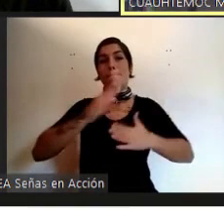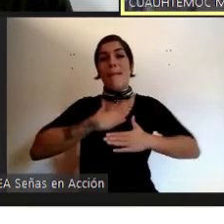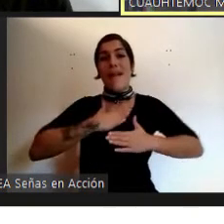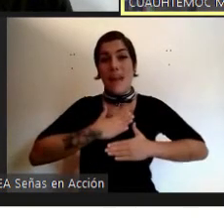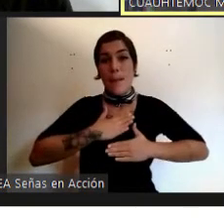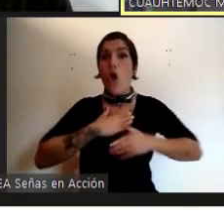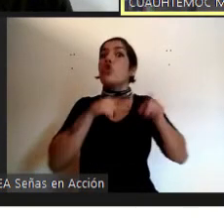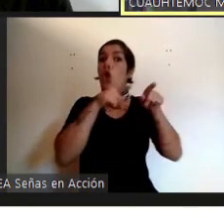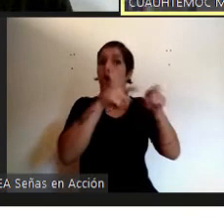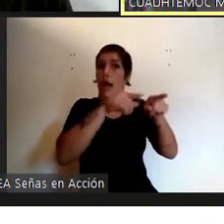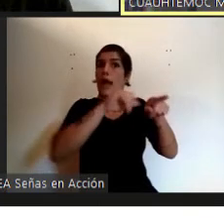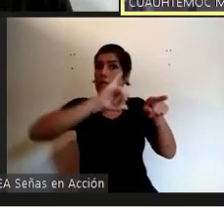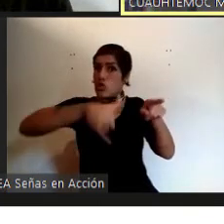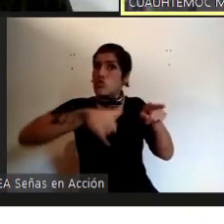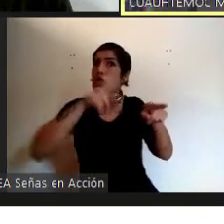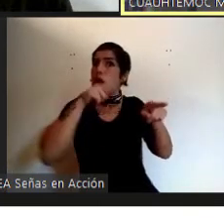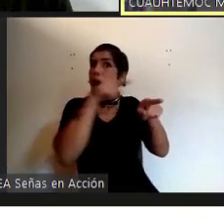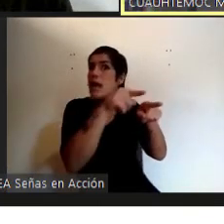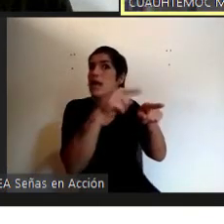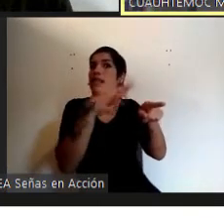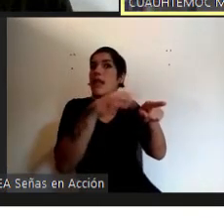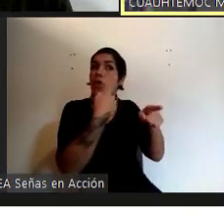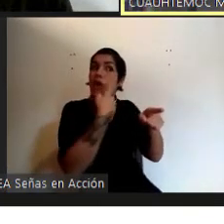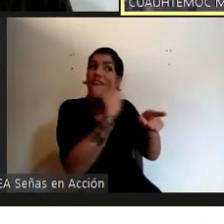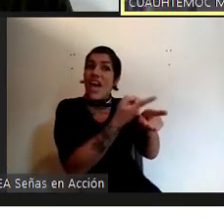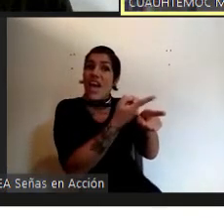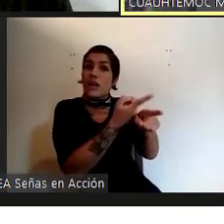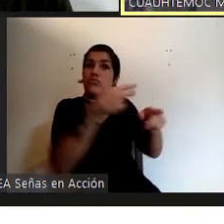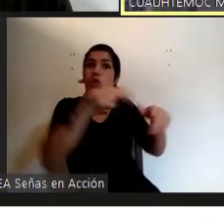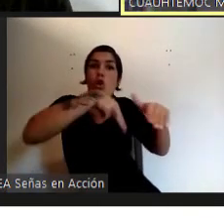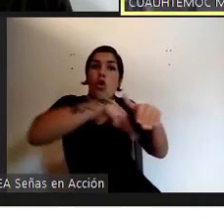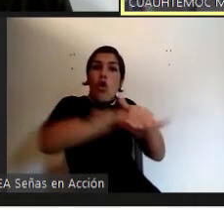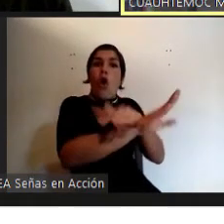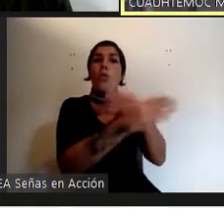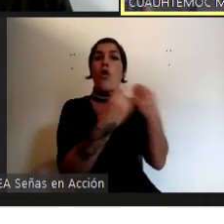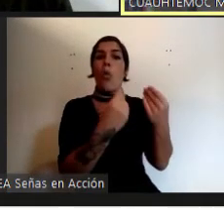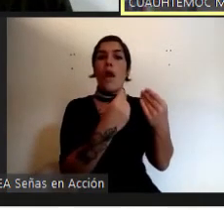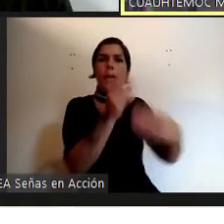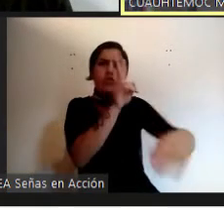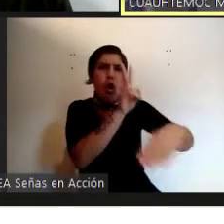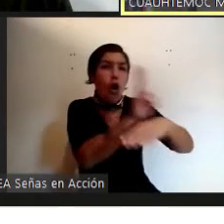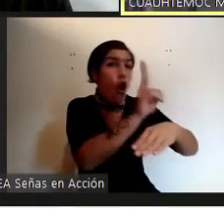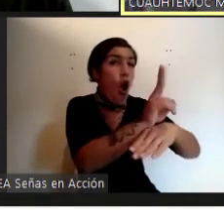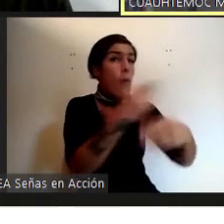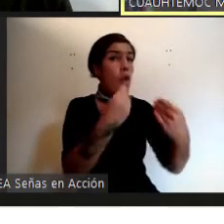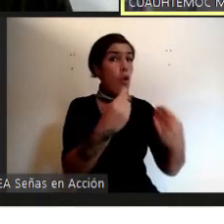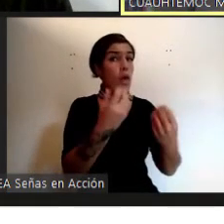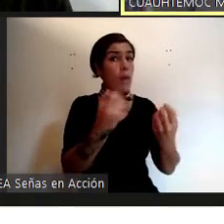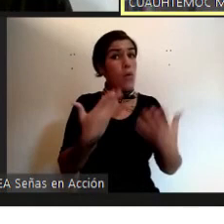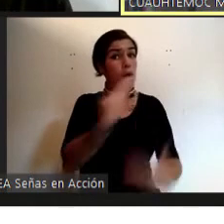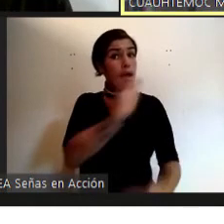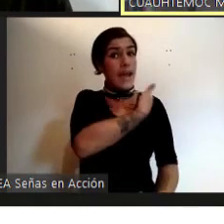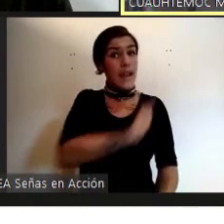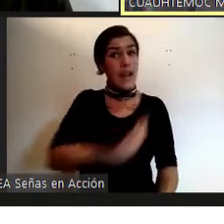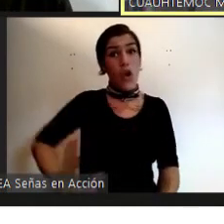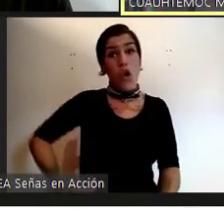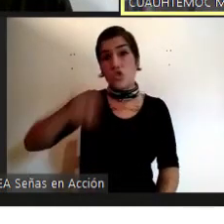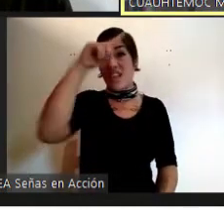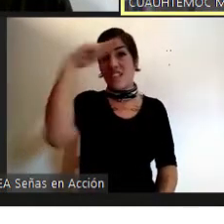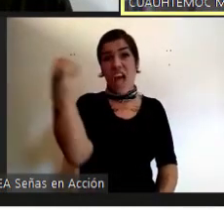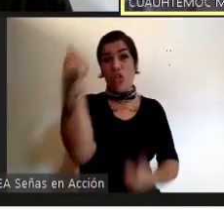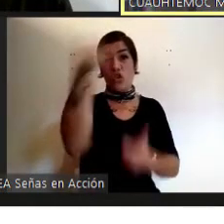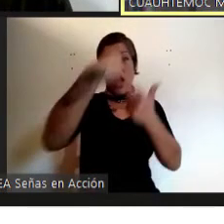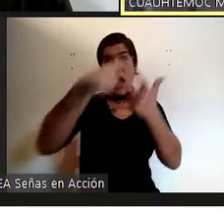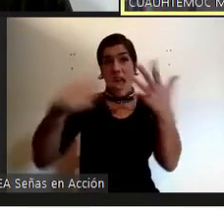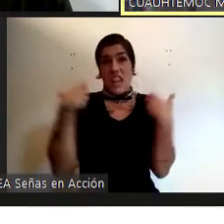to try and find how to defend from the negative look that people give